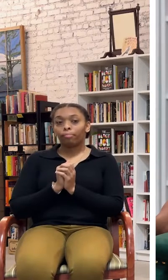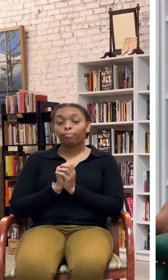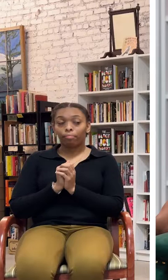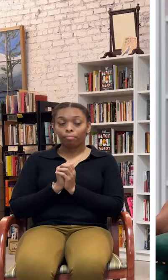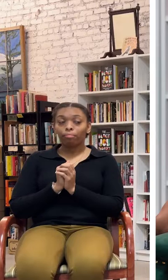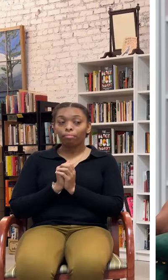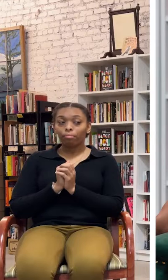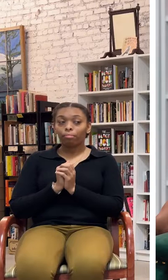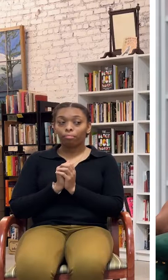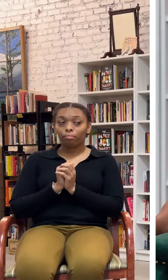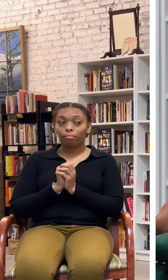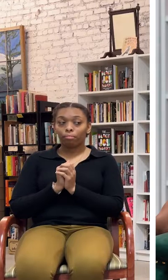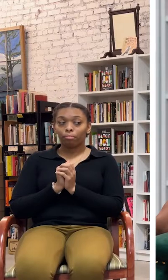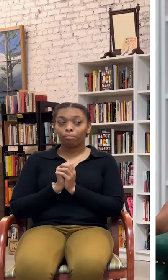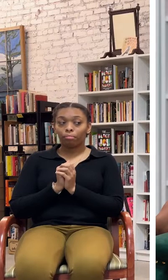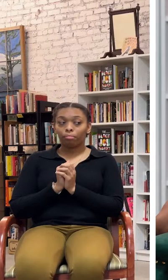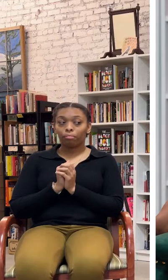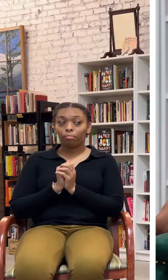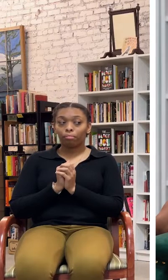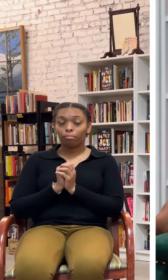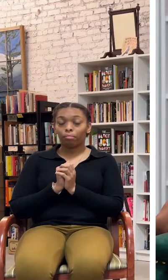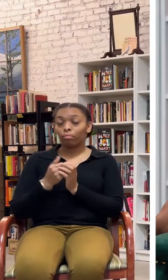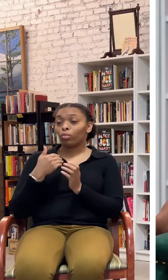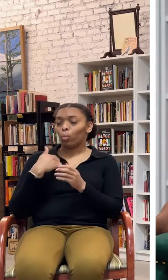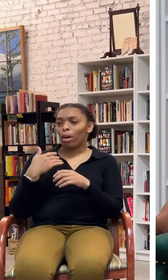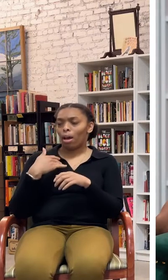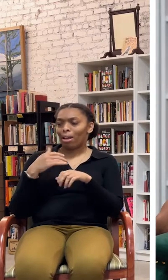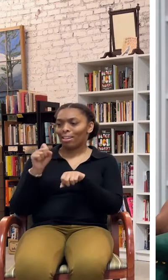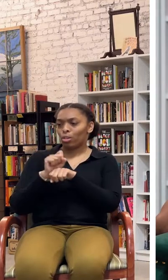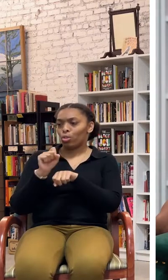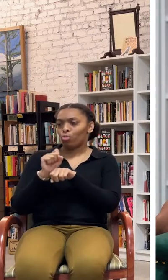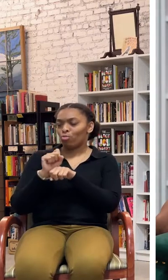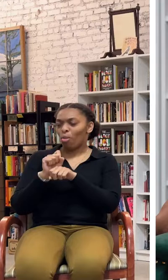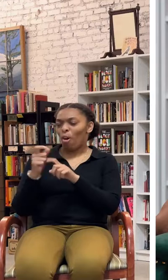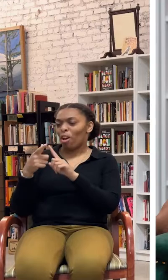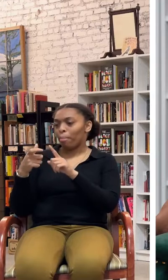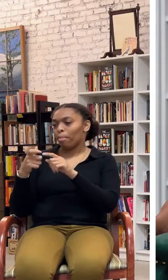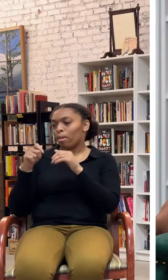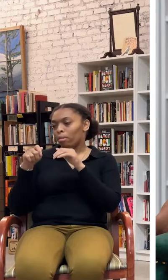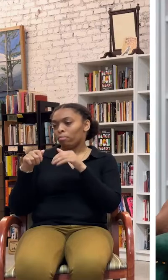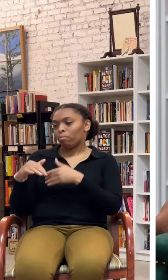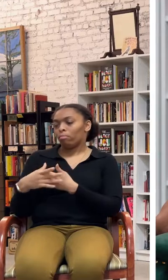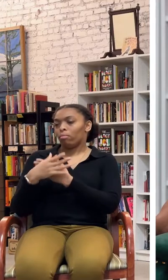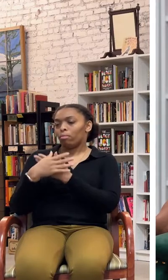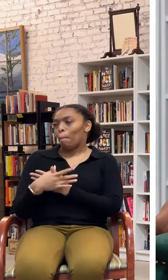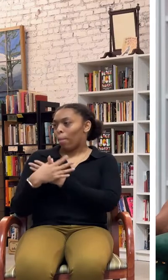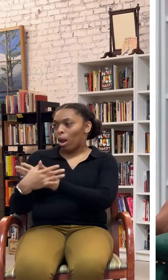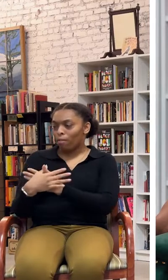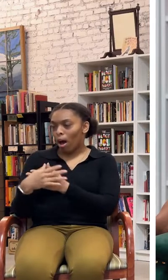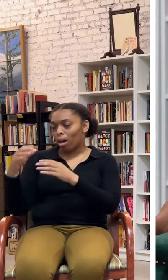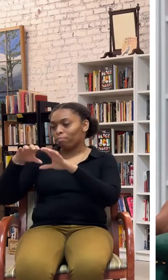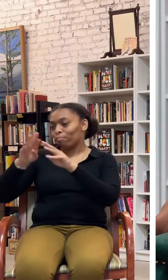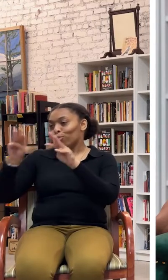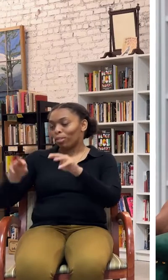last couple of years. Um, I had a stone that I got at this butterfly conservatory in St. Louis once that said joy on it,